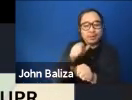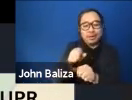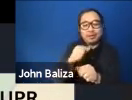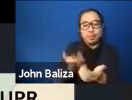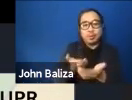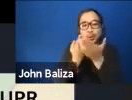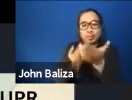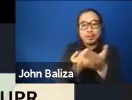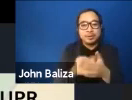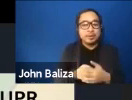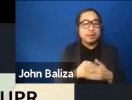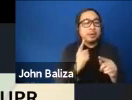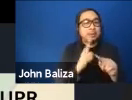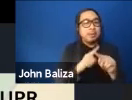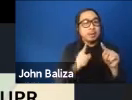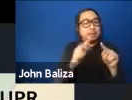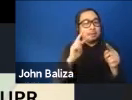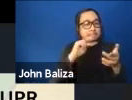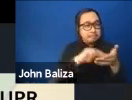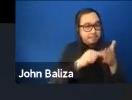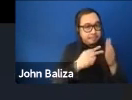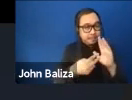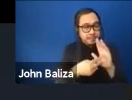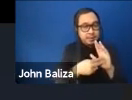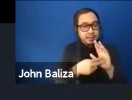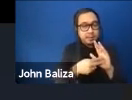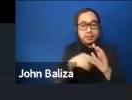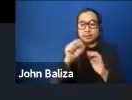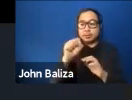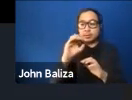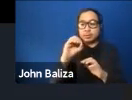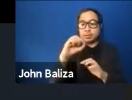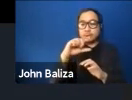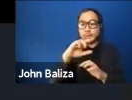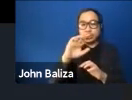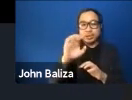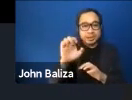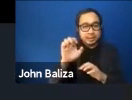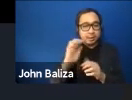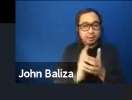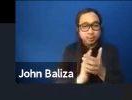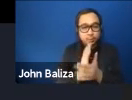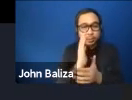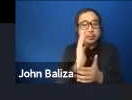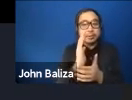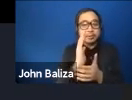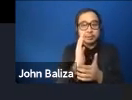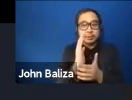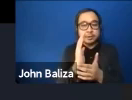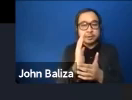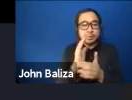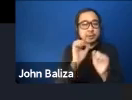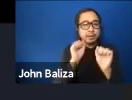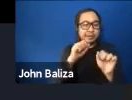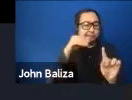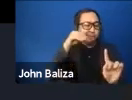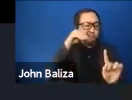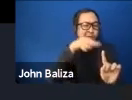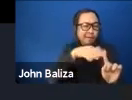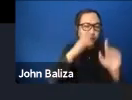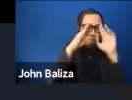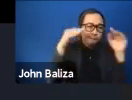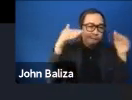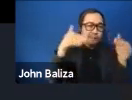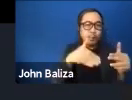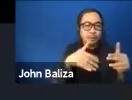is that SOGIE rights was brought to spotlight as a